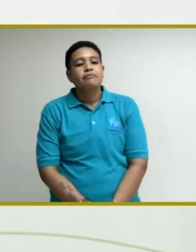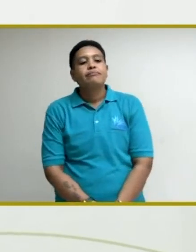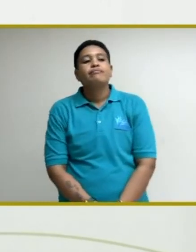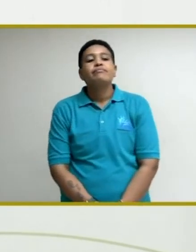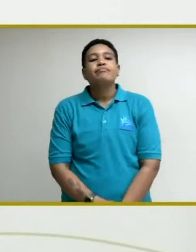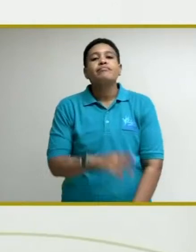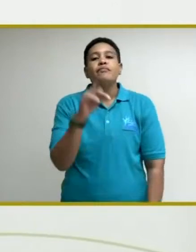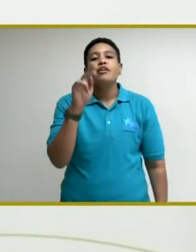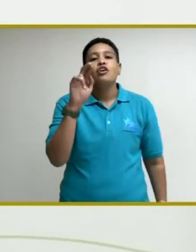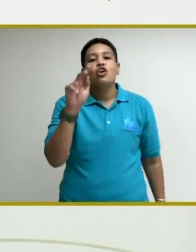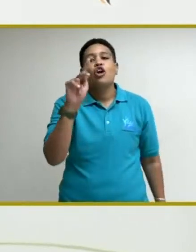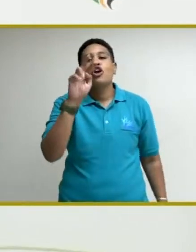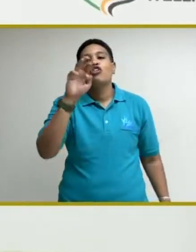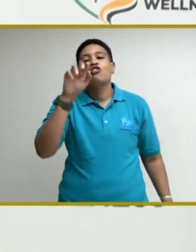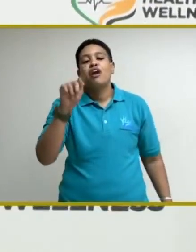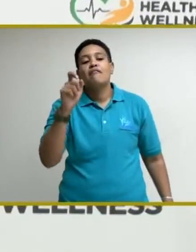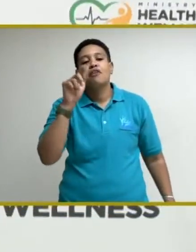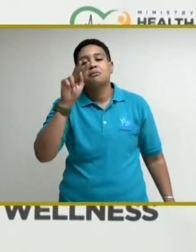Kirk Wright from TVJ.